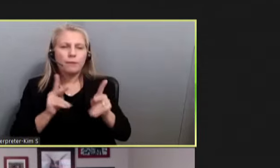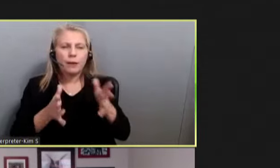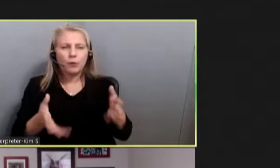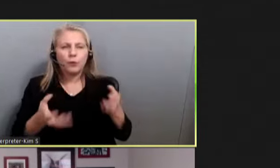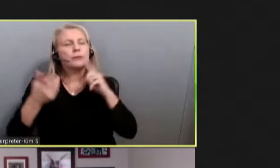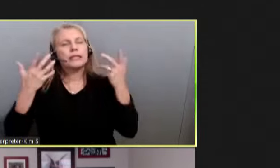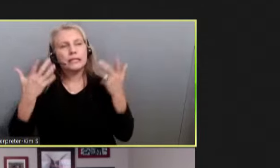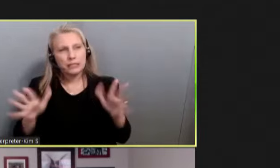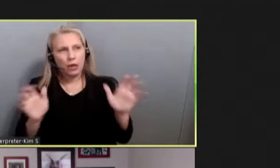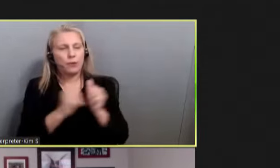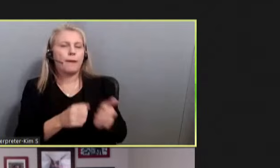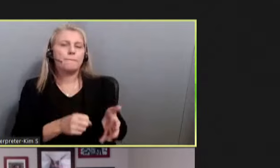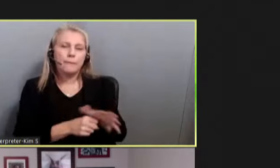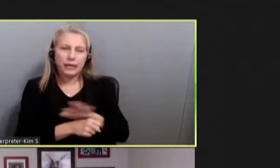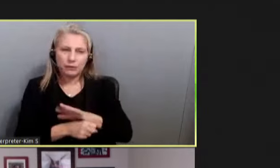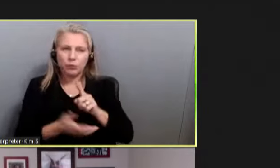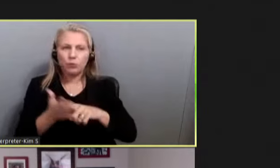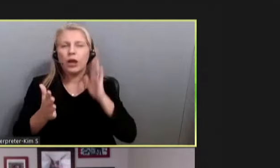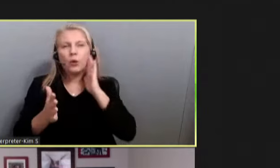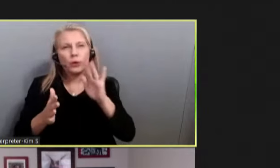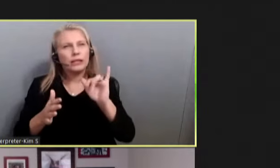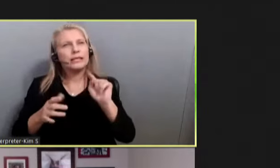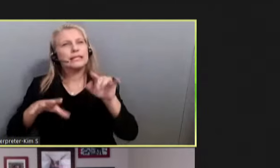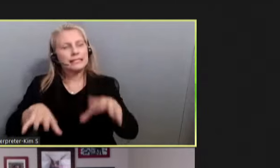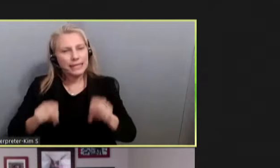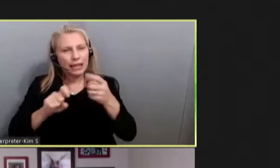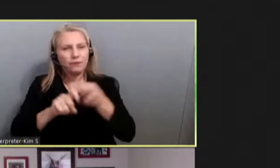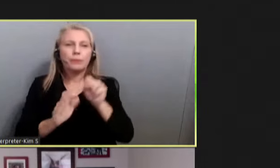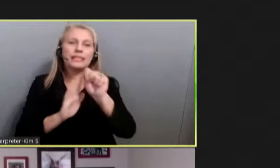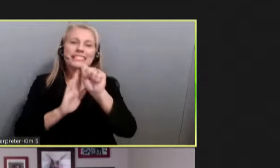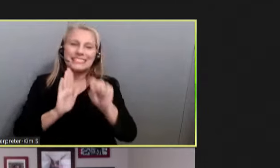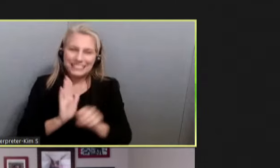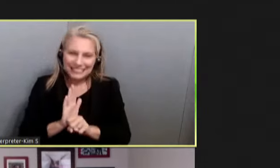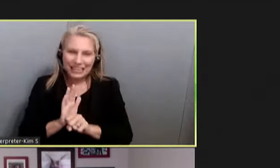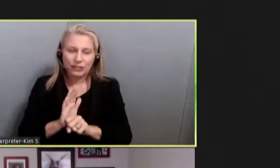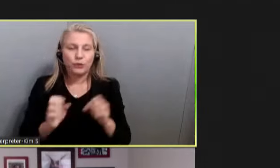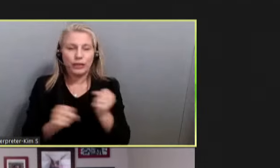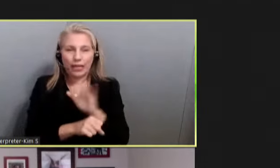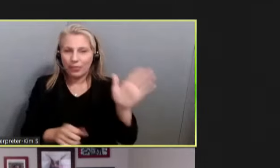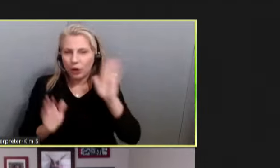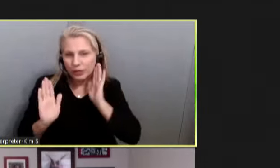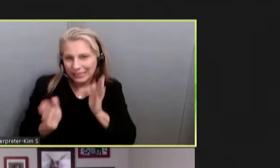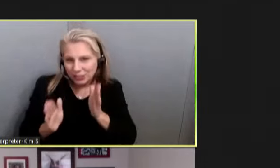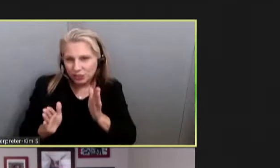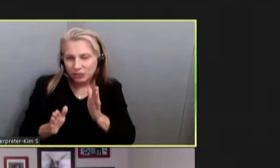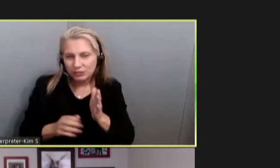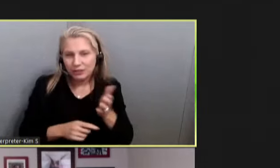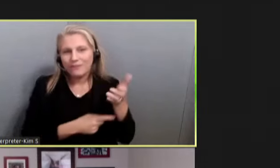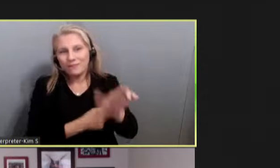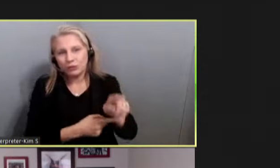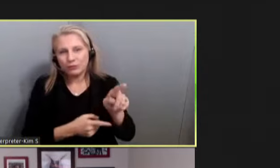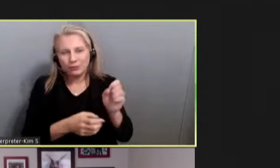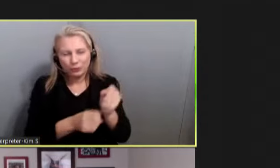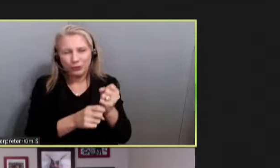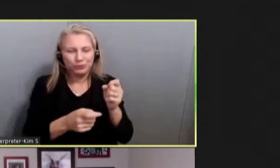with the pandemic. What will it take from the state, to get their attention and make them take this seriously?